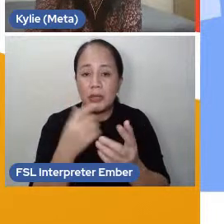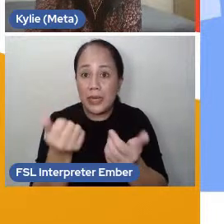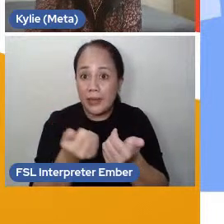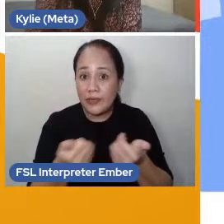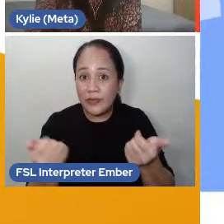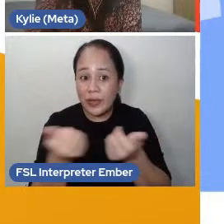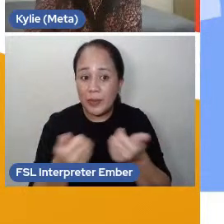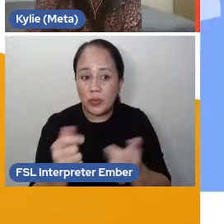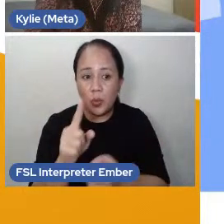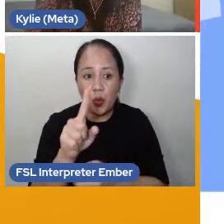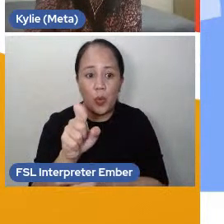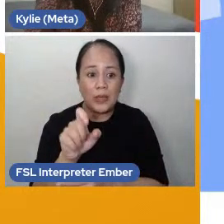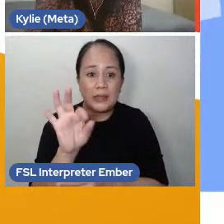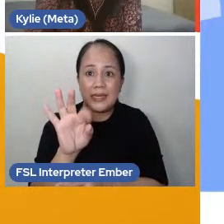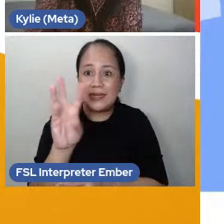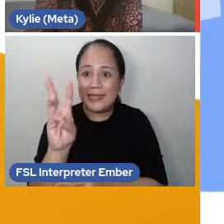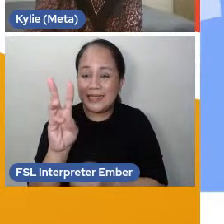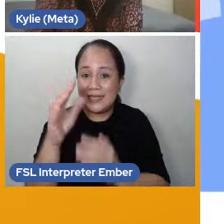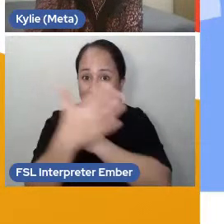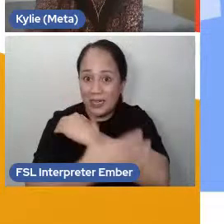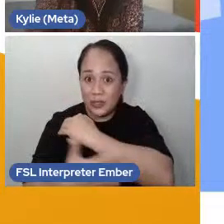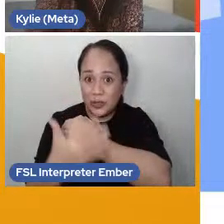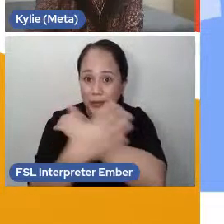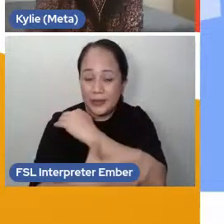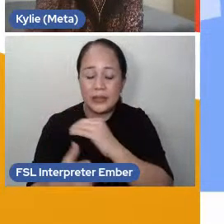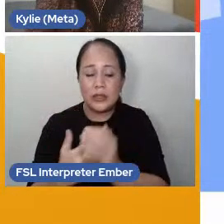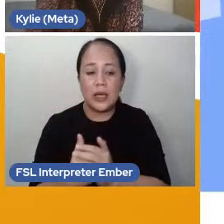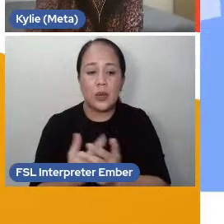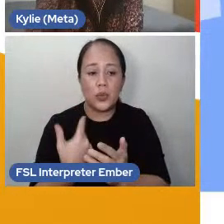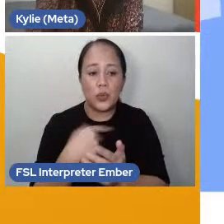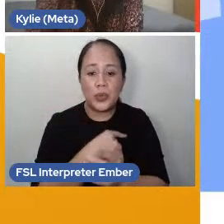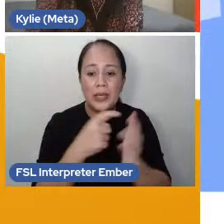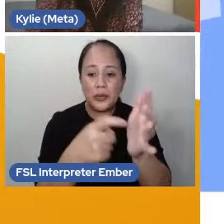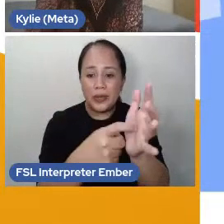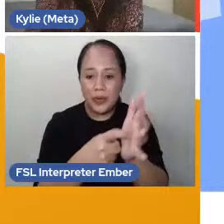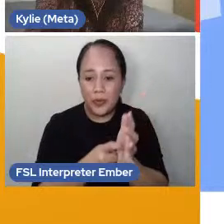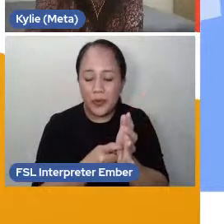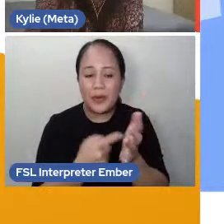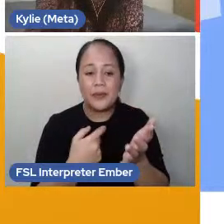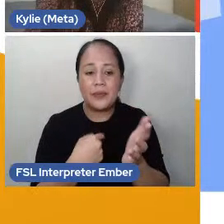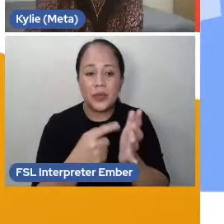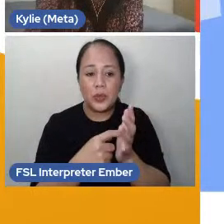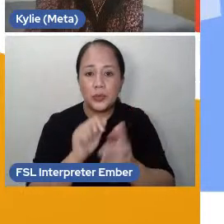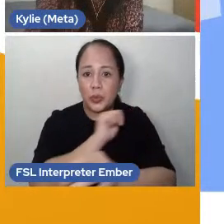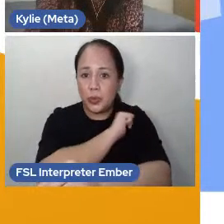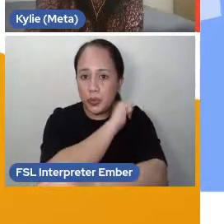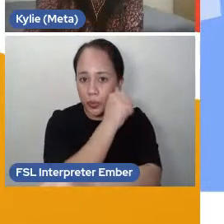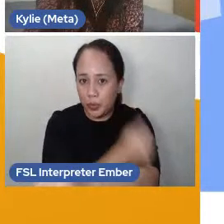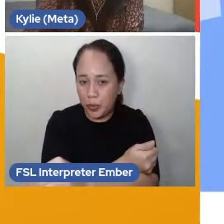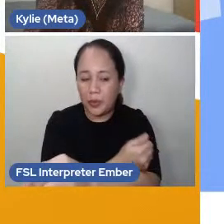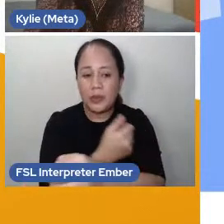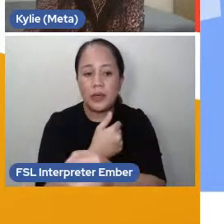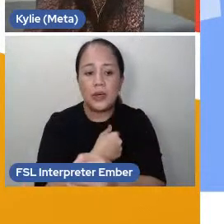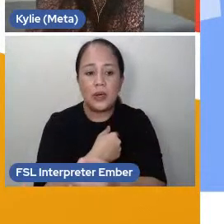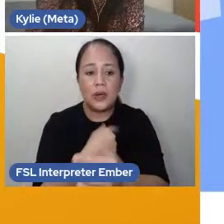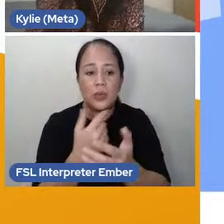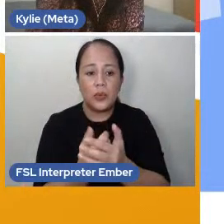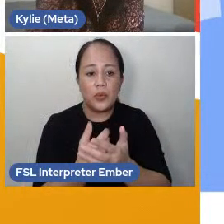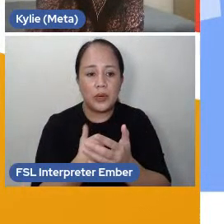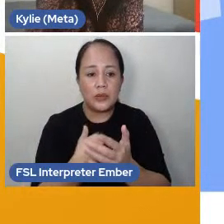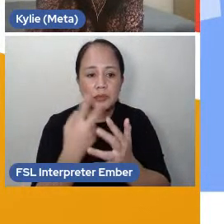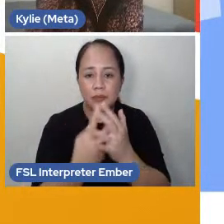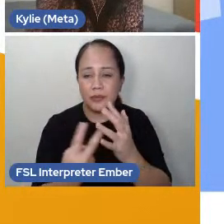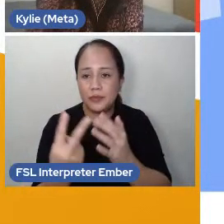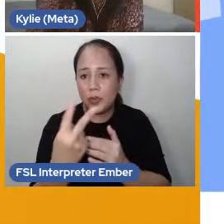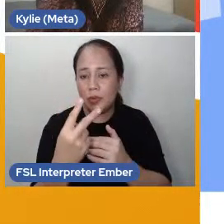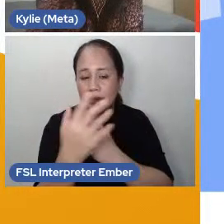in 196 countries. And we require authorization in 130 of those